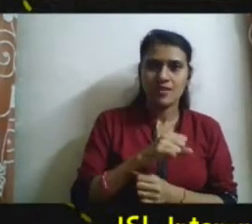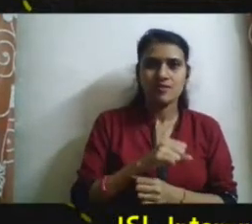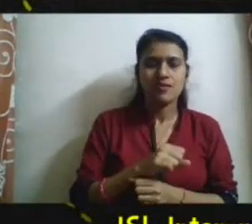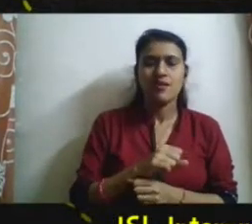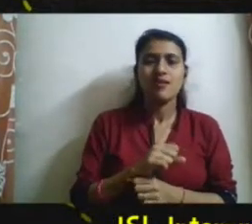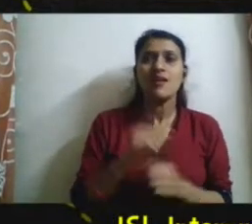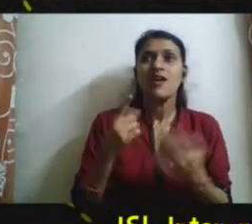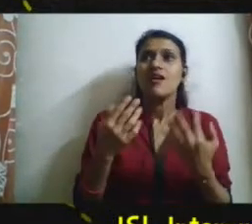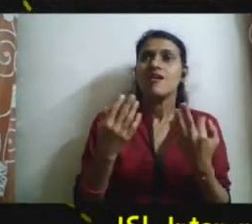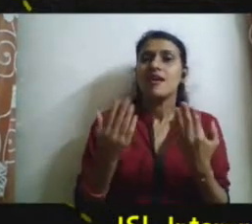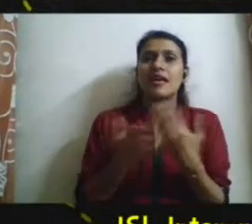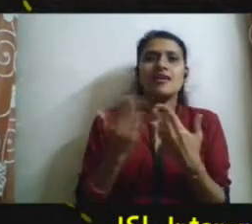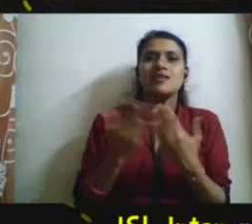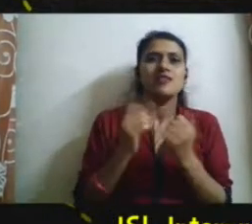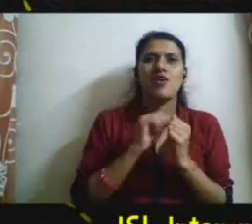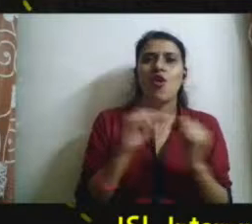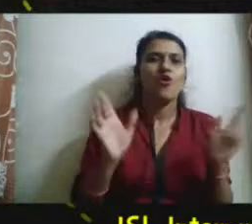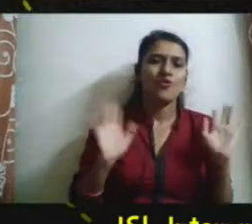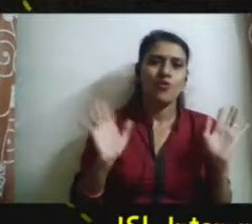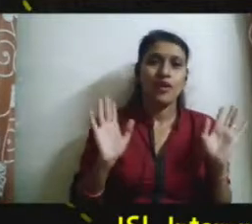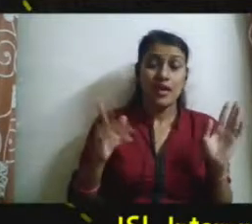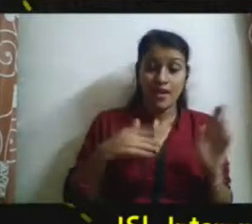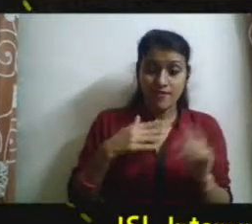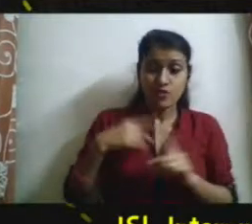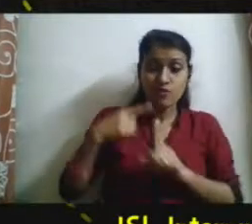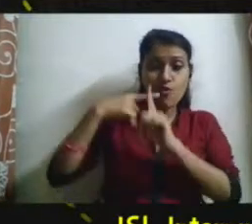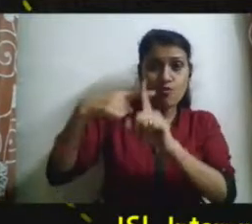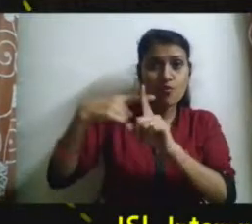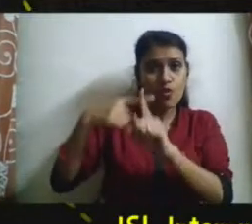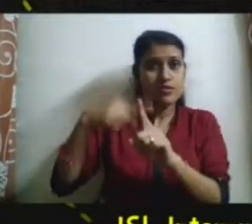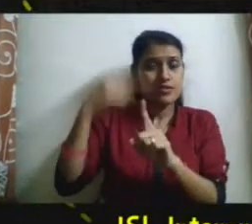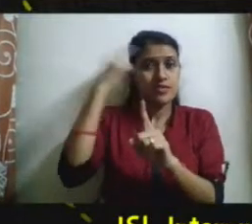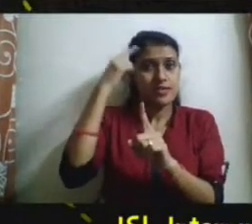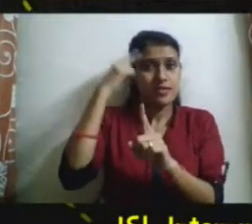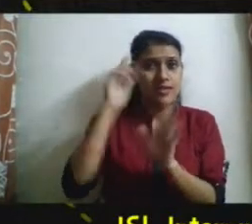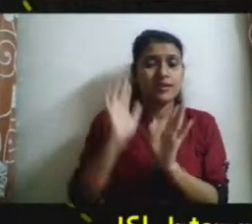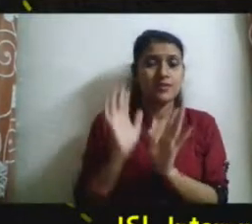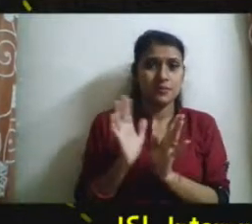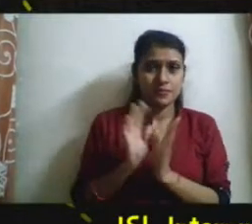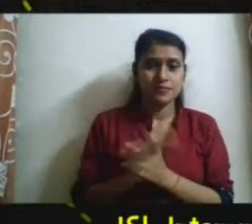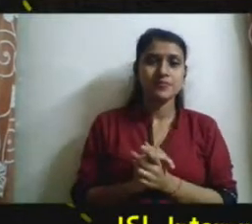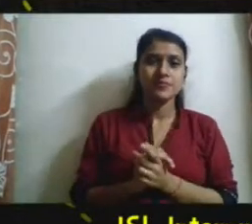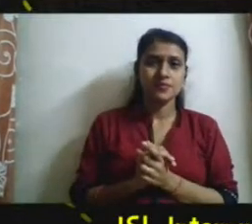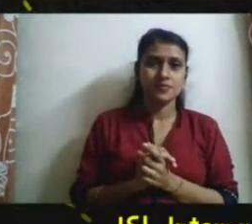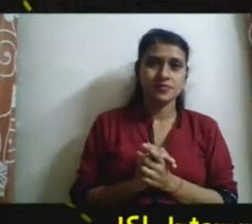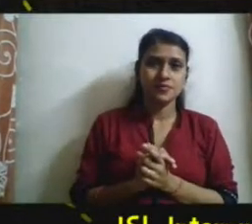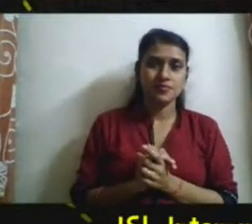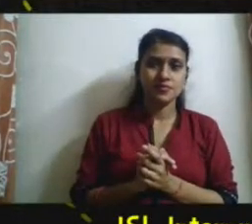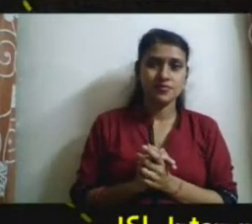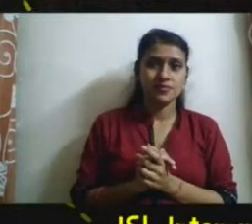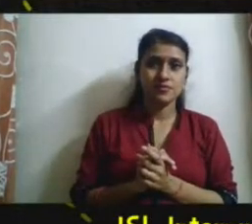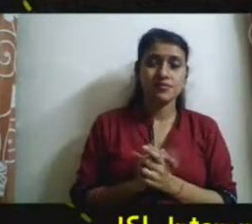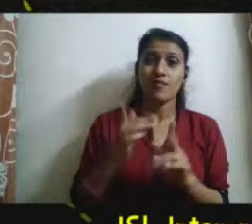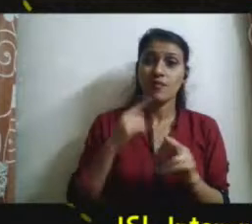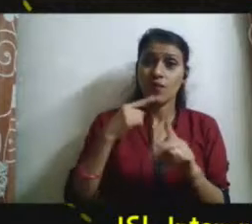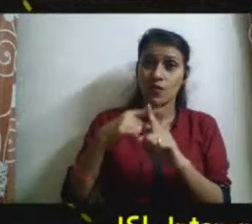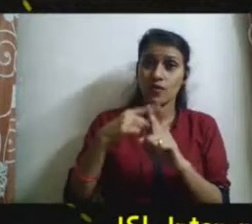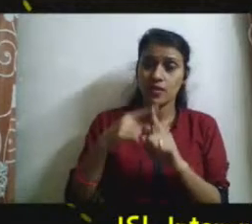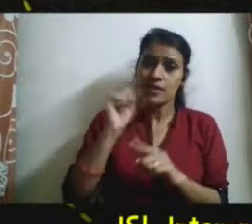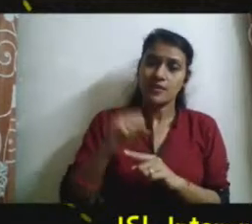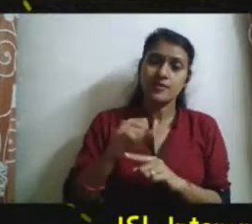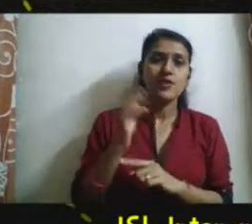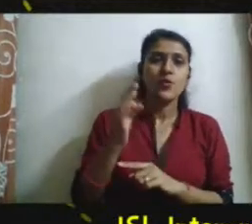feeling if you're optimistic at a particular moment, you feel that it's been wonderful. I think for